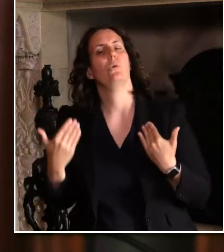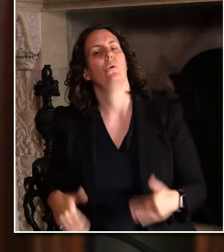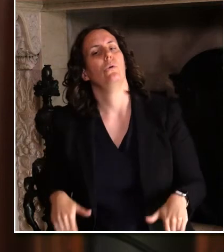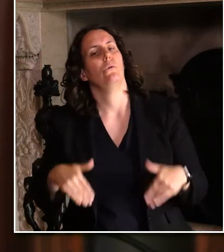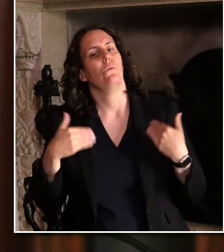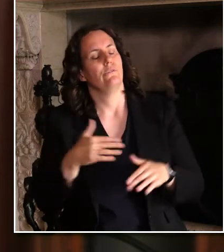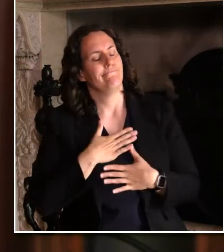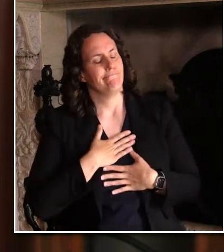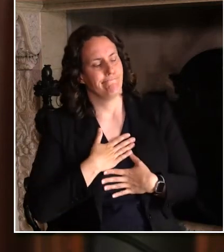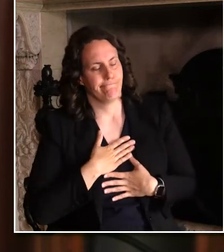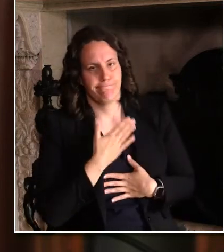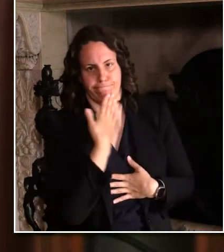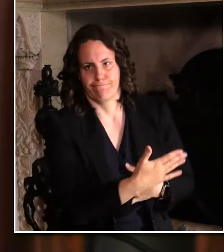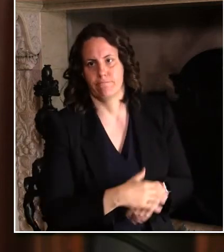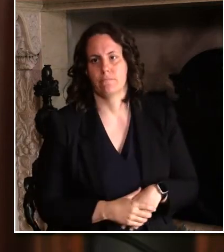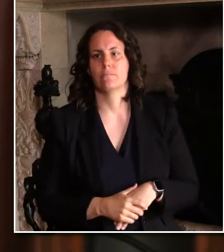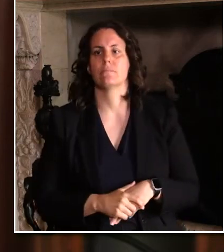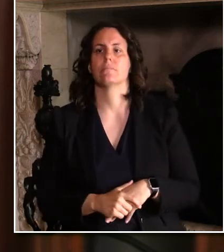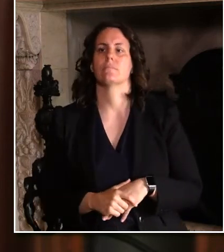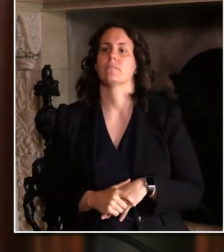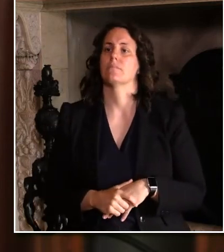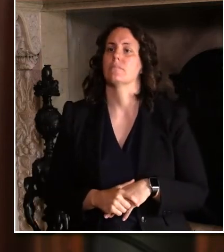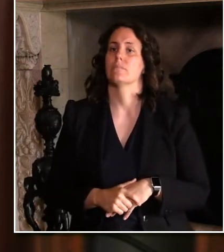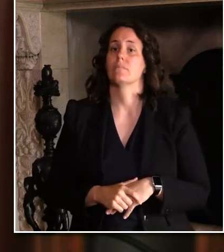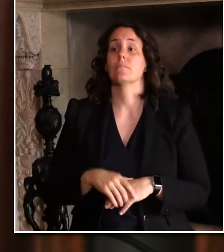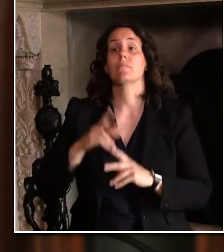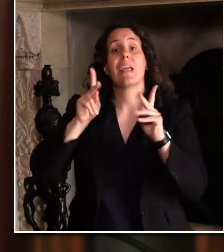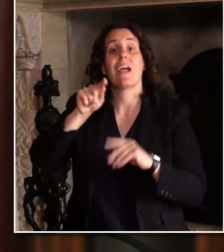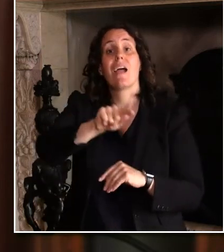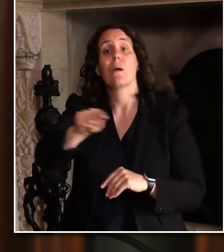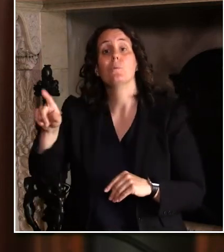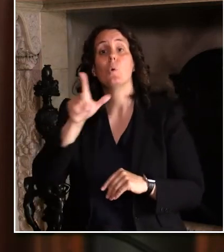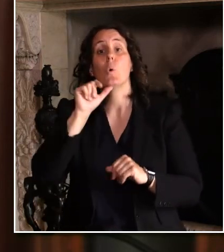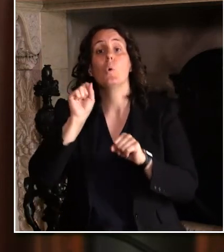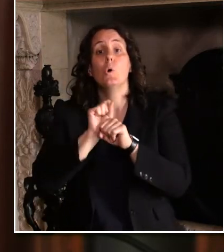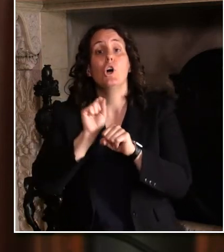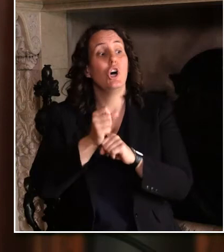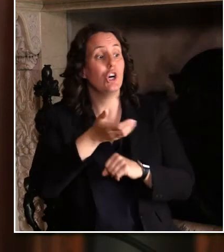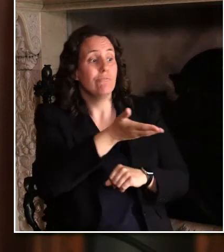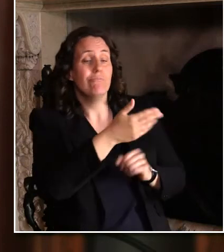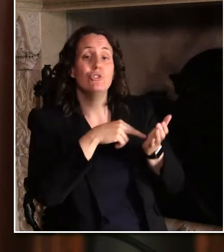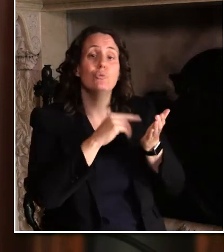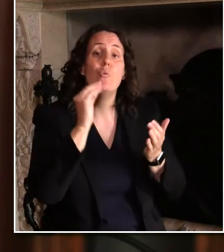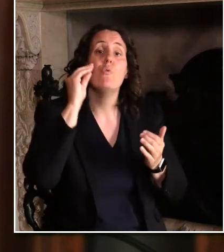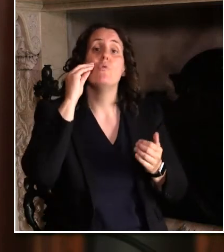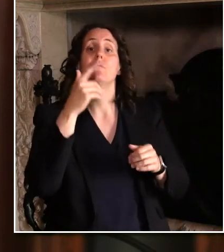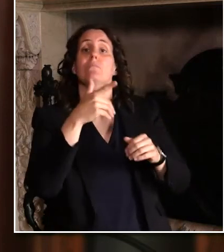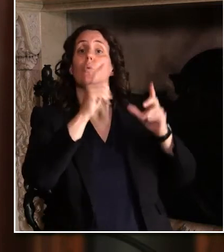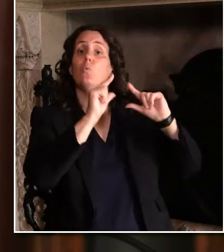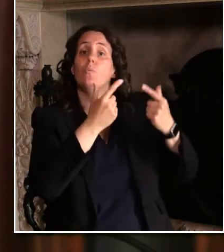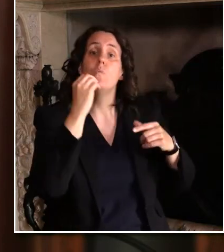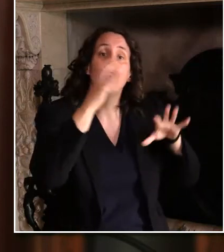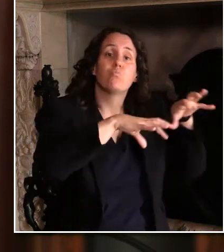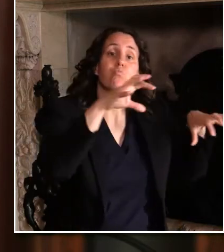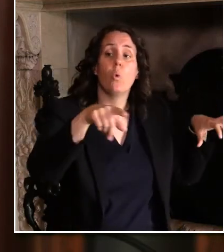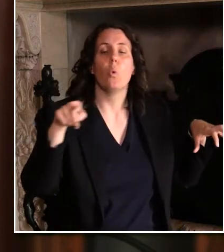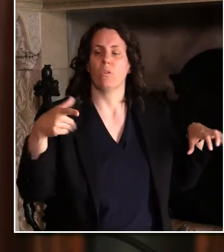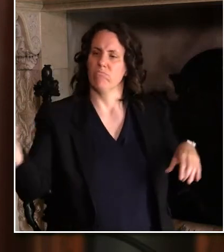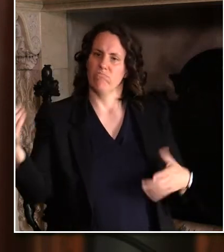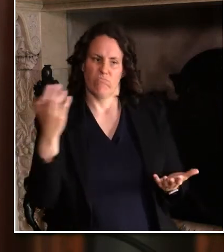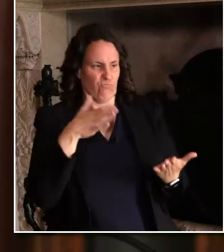front lines of the COVID-19 pandemic, and we want to support them as much as possible. I've seen the stories of young people writing letters